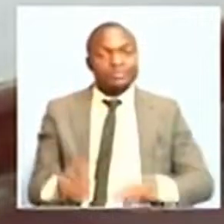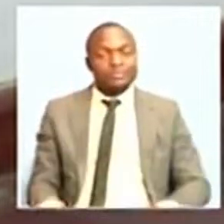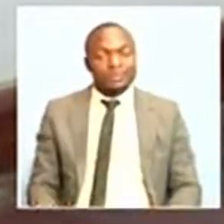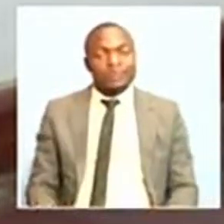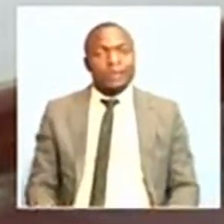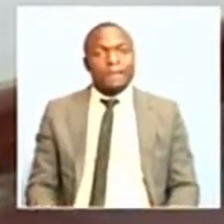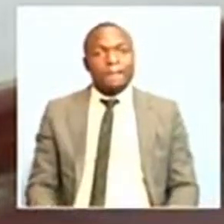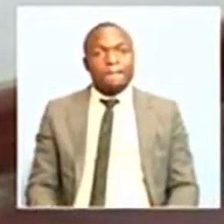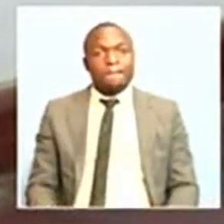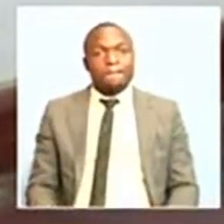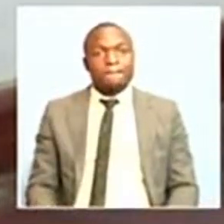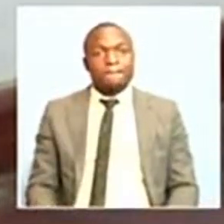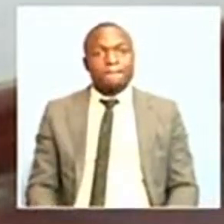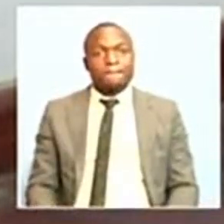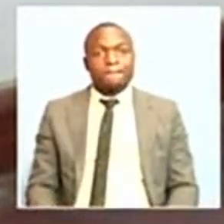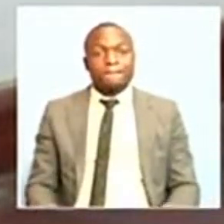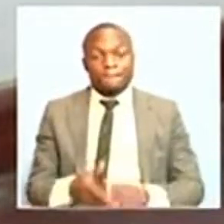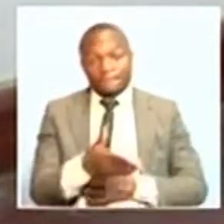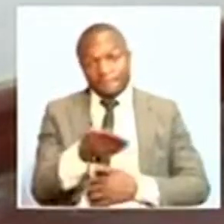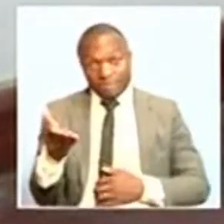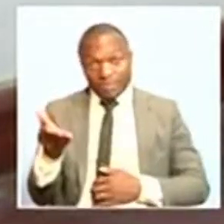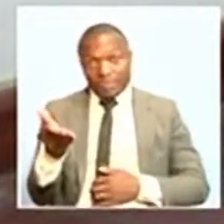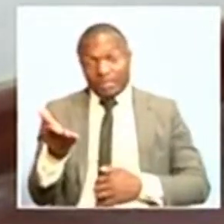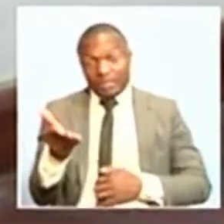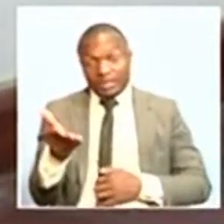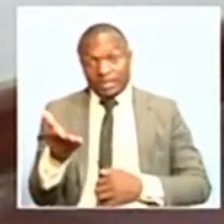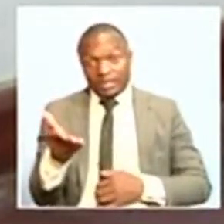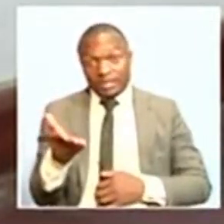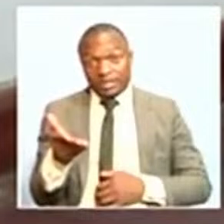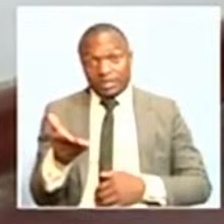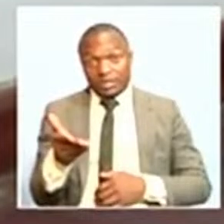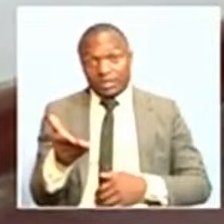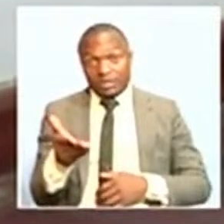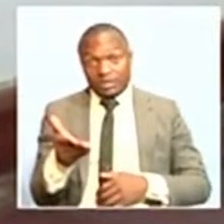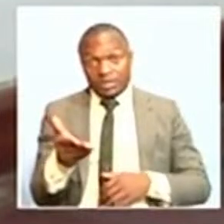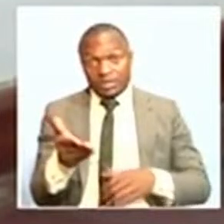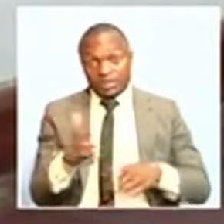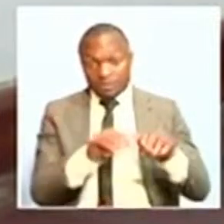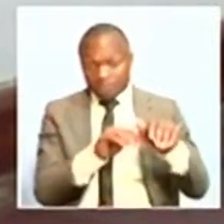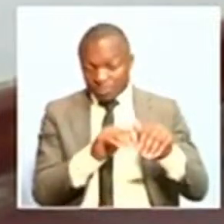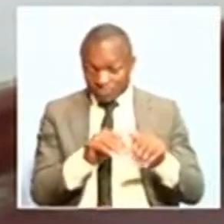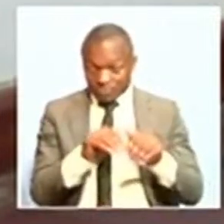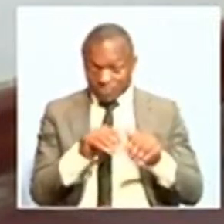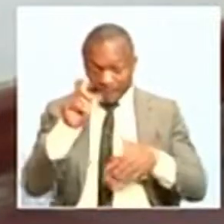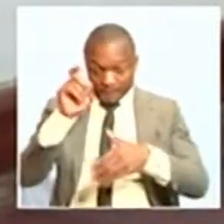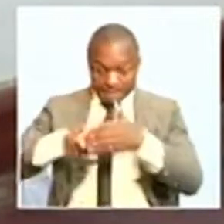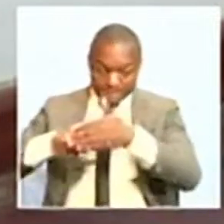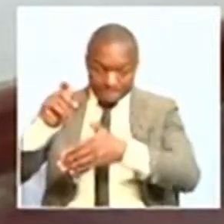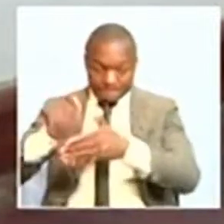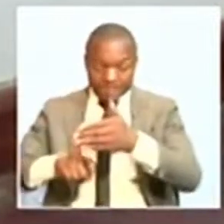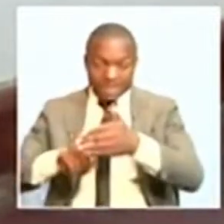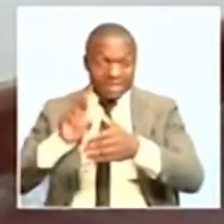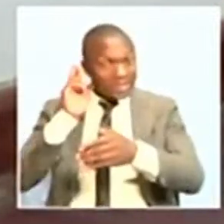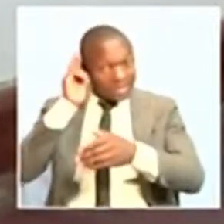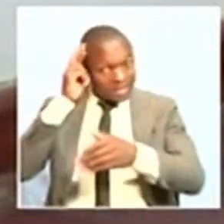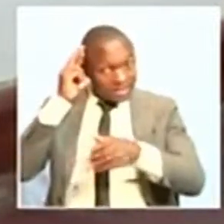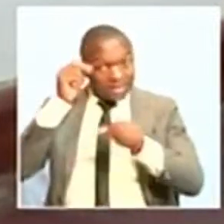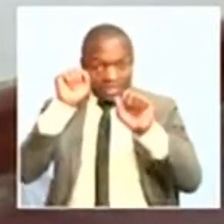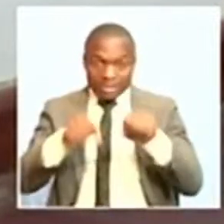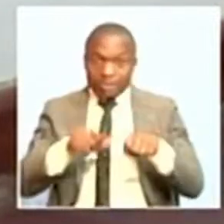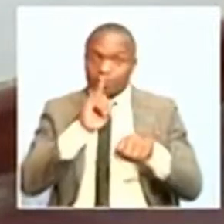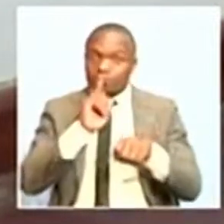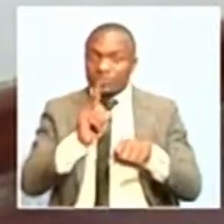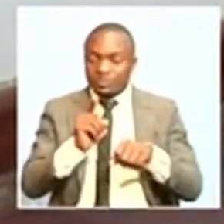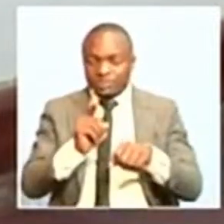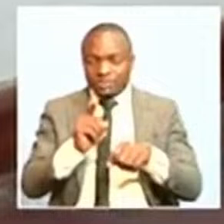both due to in efforts to evade tax, but also it's possible that the reasons could be genuine and due to